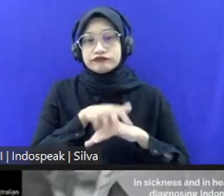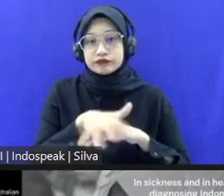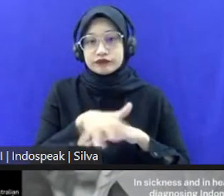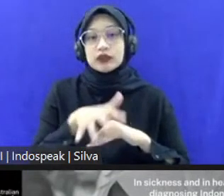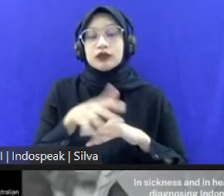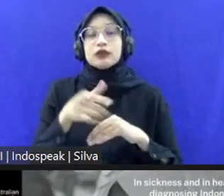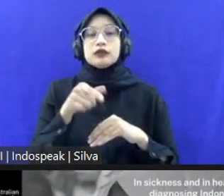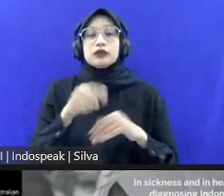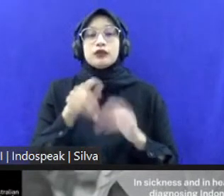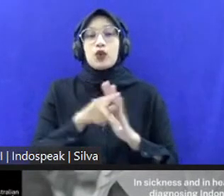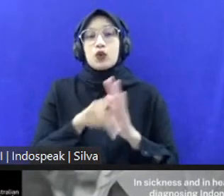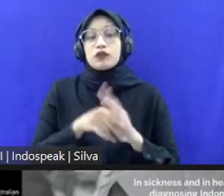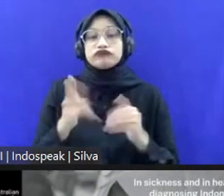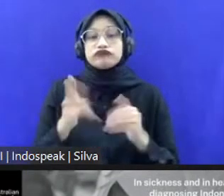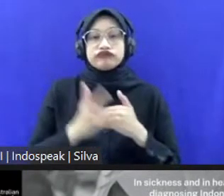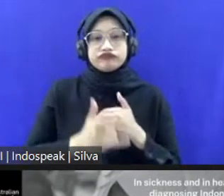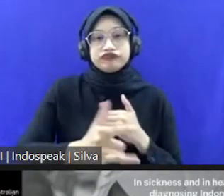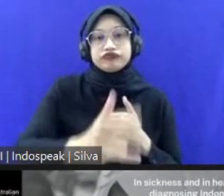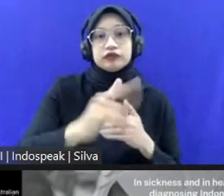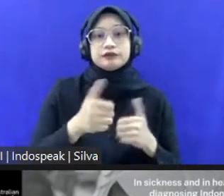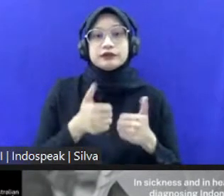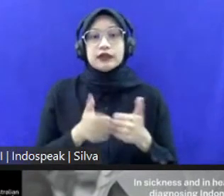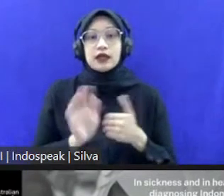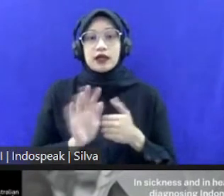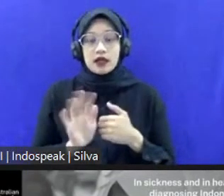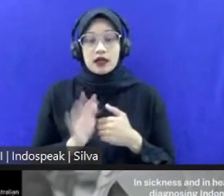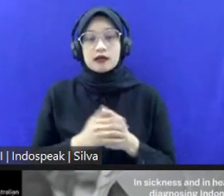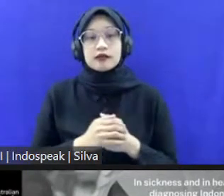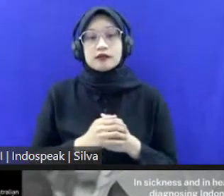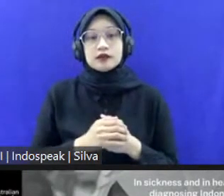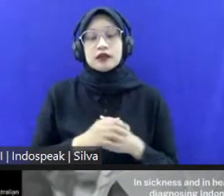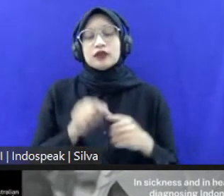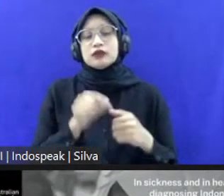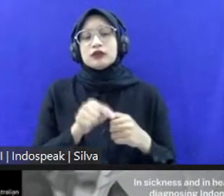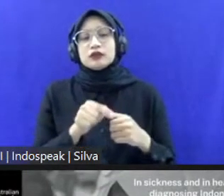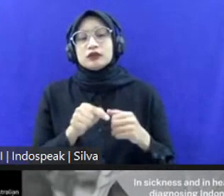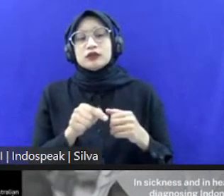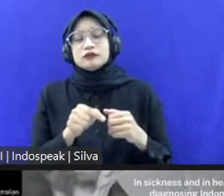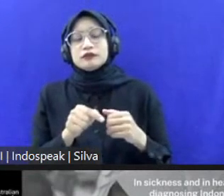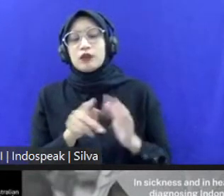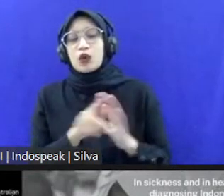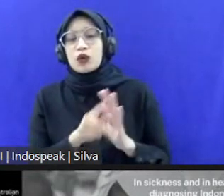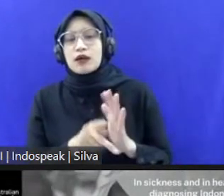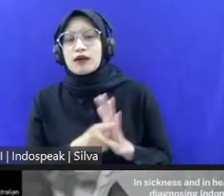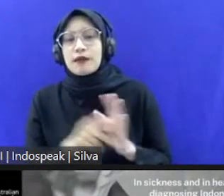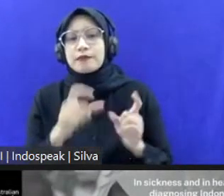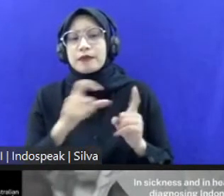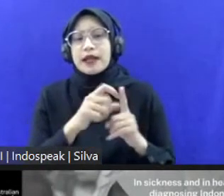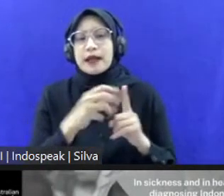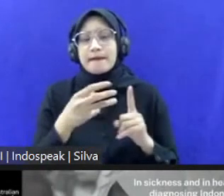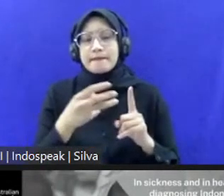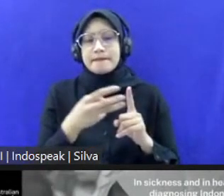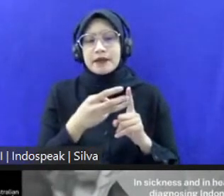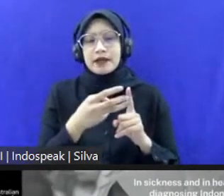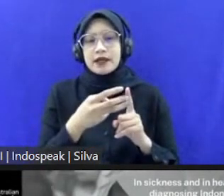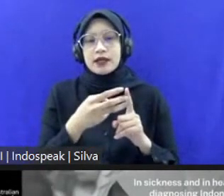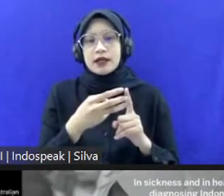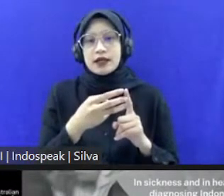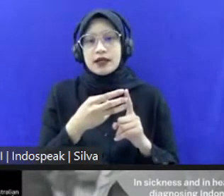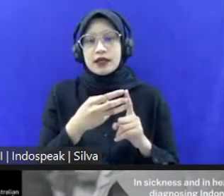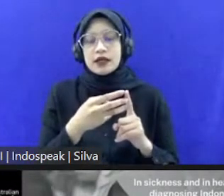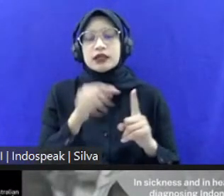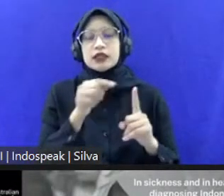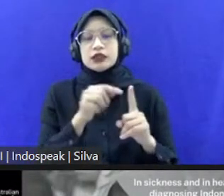that it seems to me that this treatment of dengue is by releasing an invasive species in a new